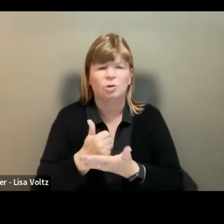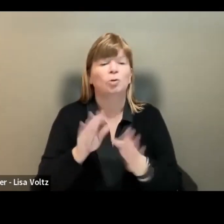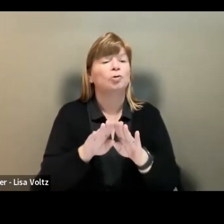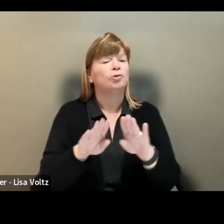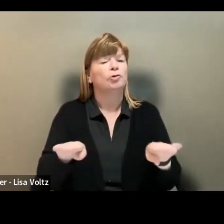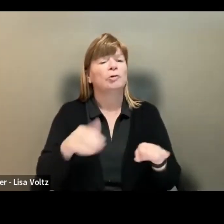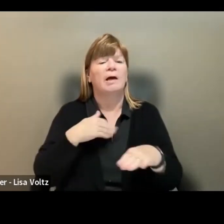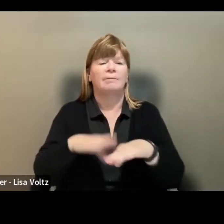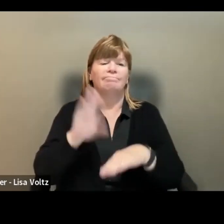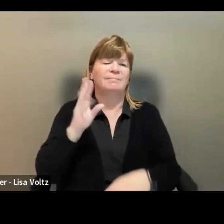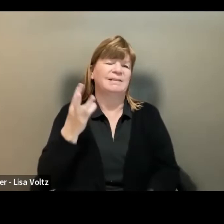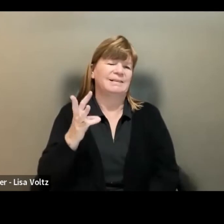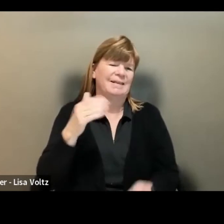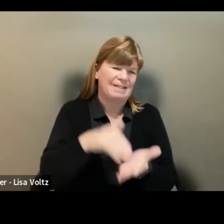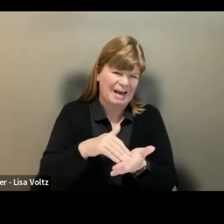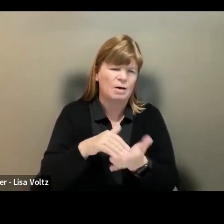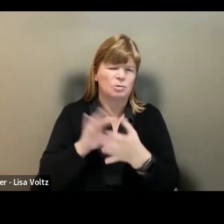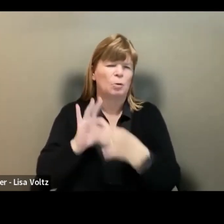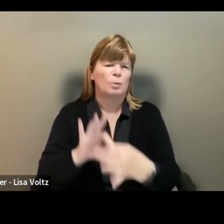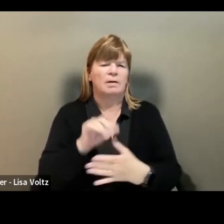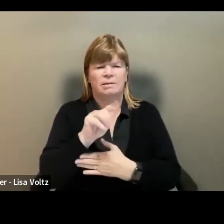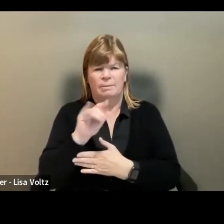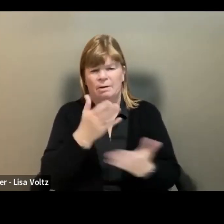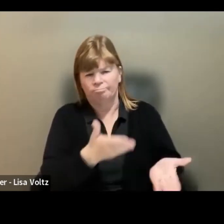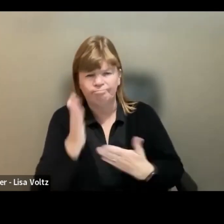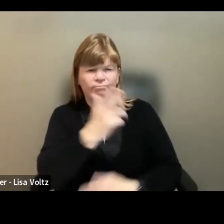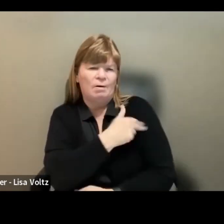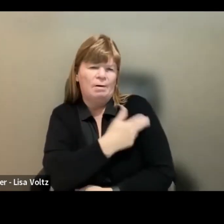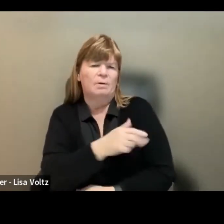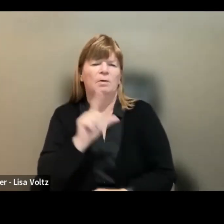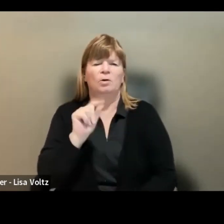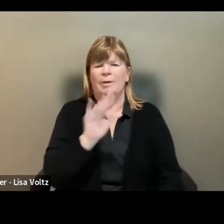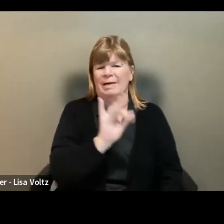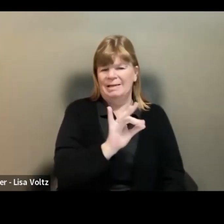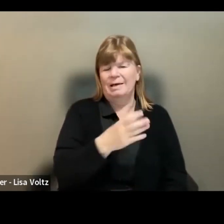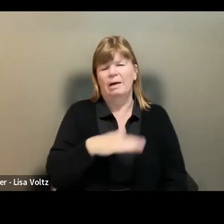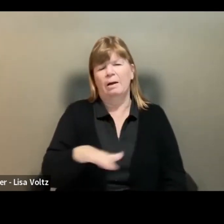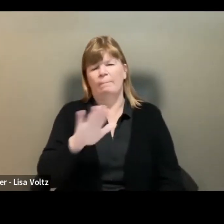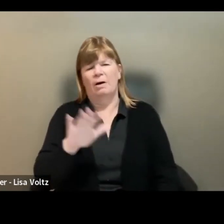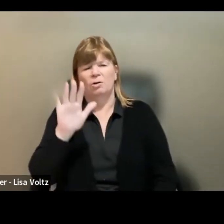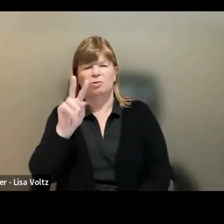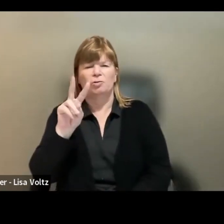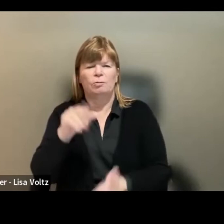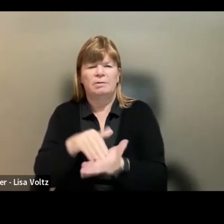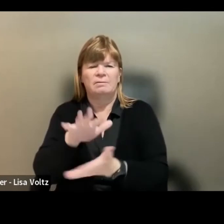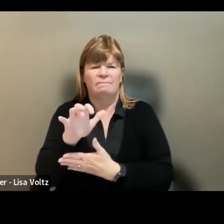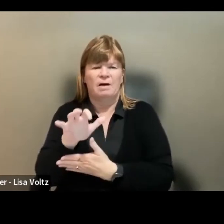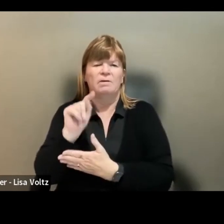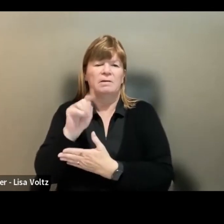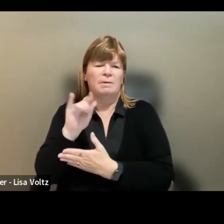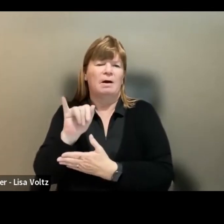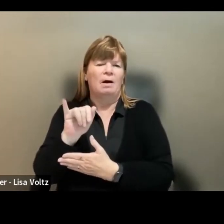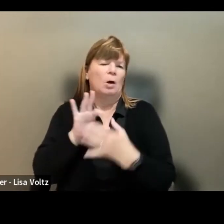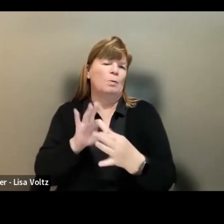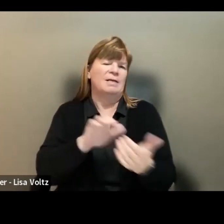over 16,000 TBI-related hospitalizations in 2018 and nearly 2,500 TBI-related deaths